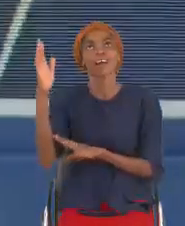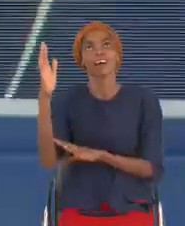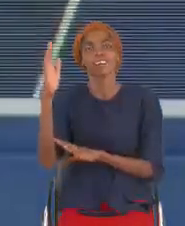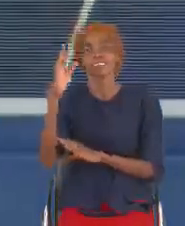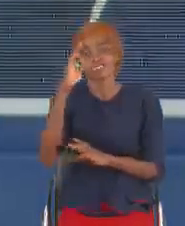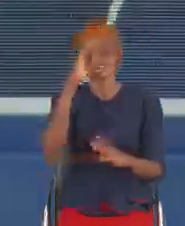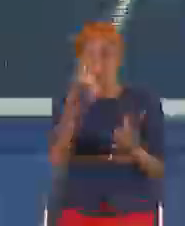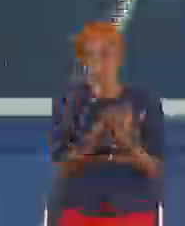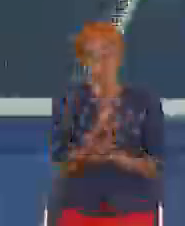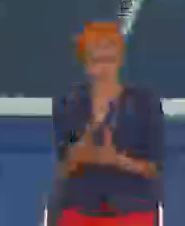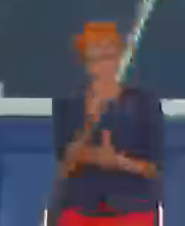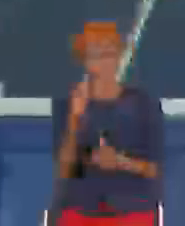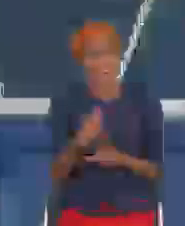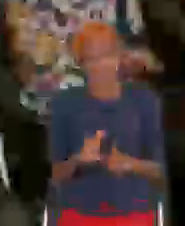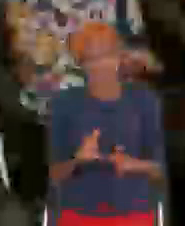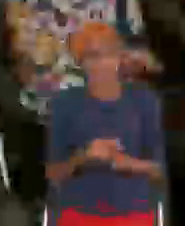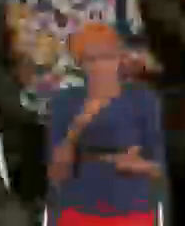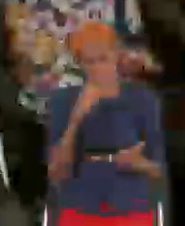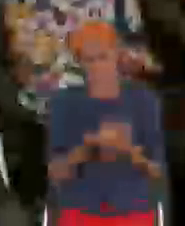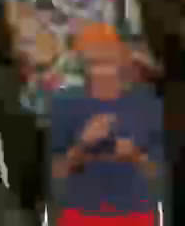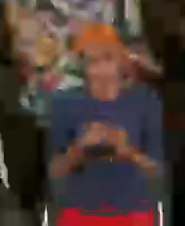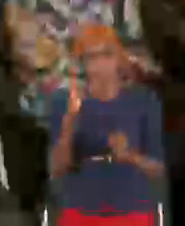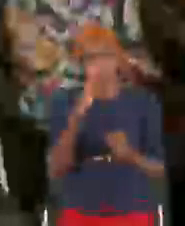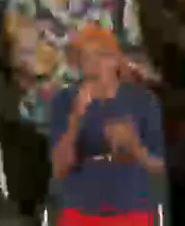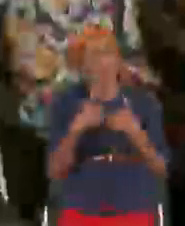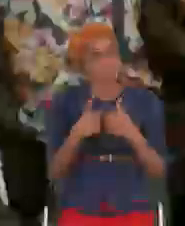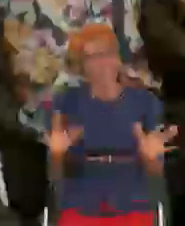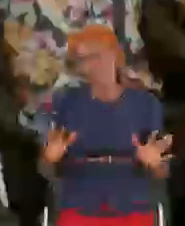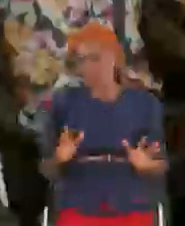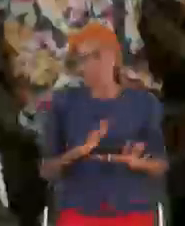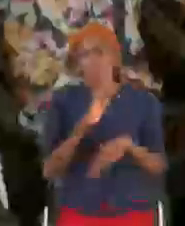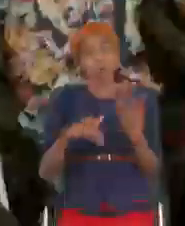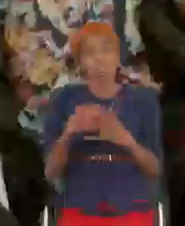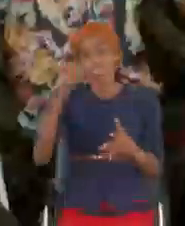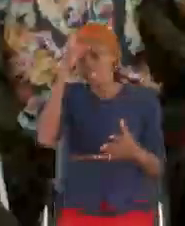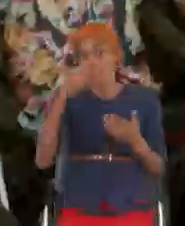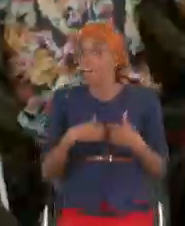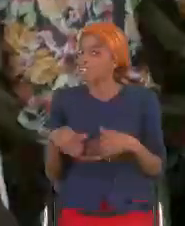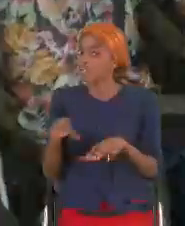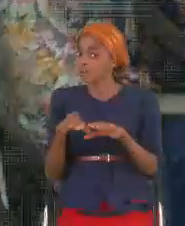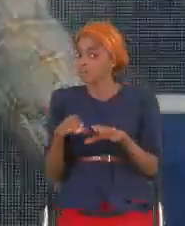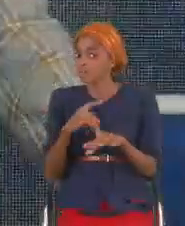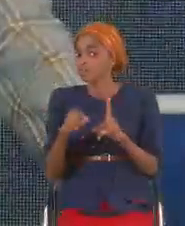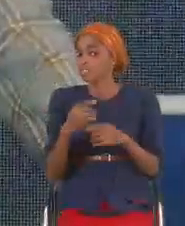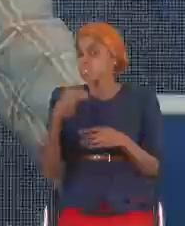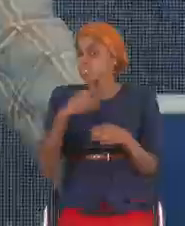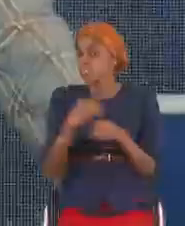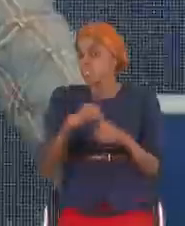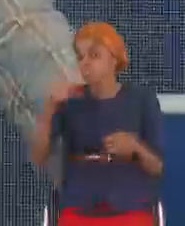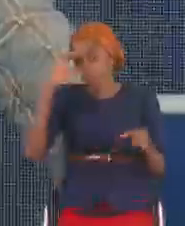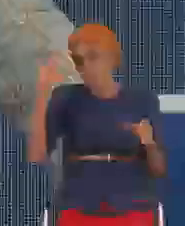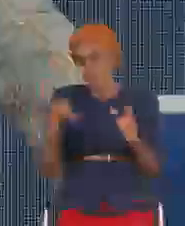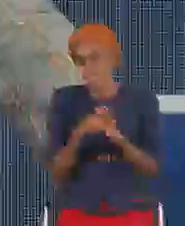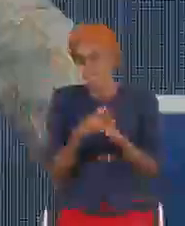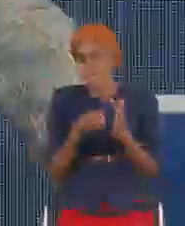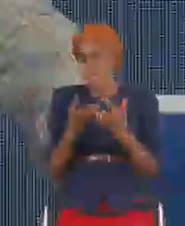every problem will be over. All that Satan had done, when you made covenant